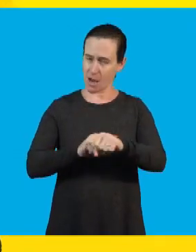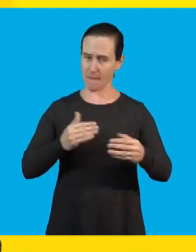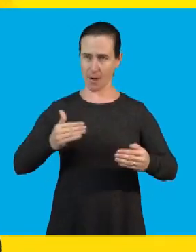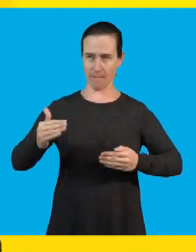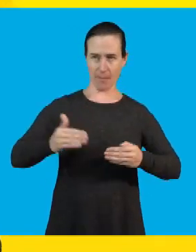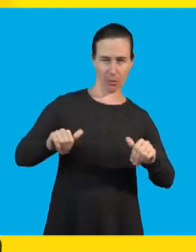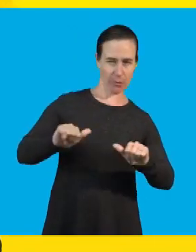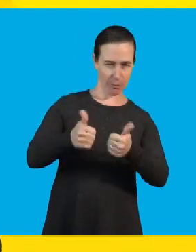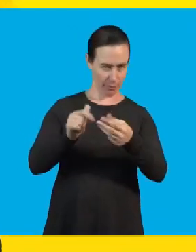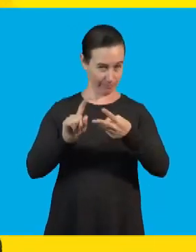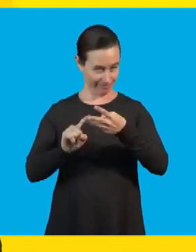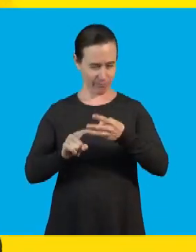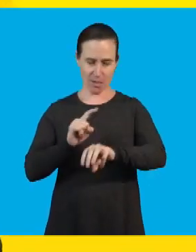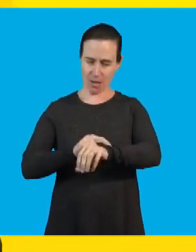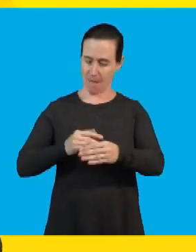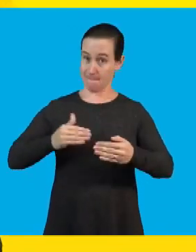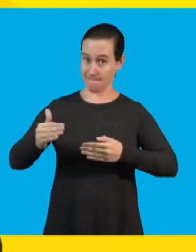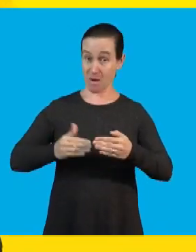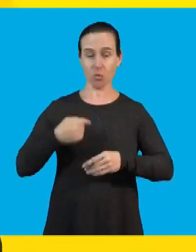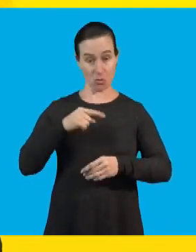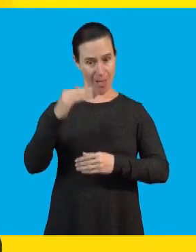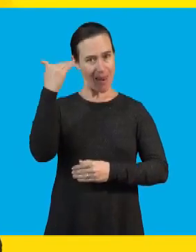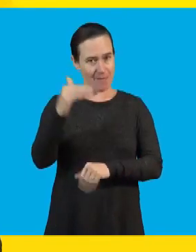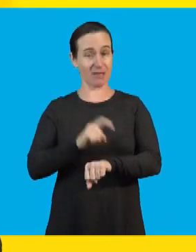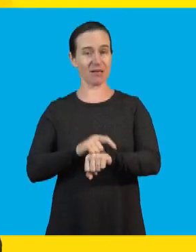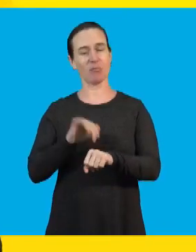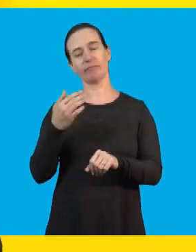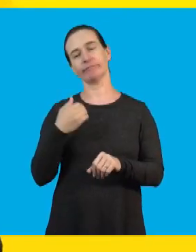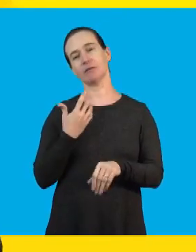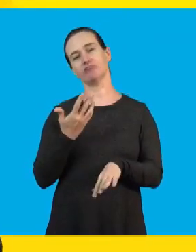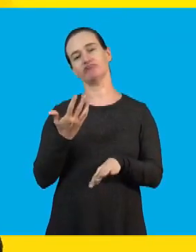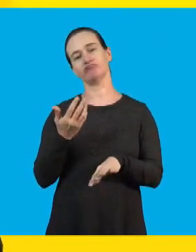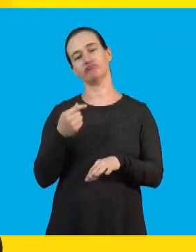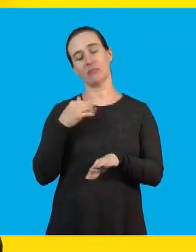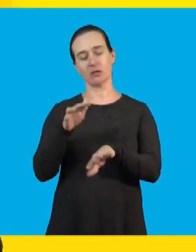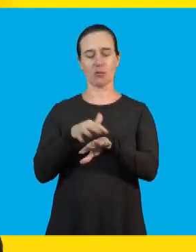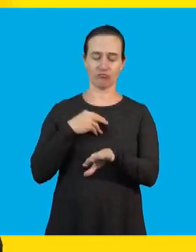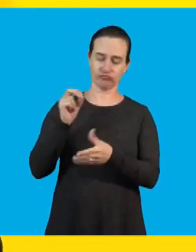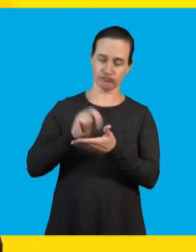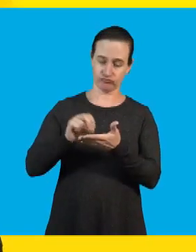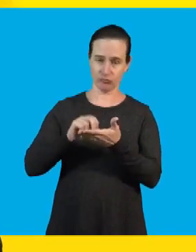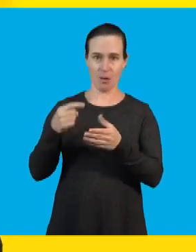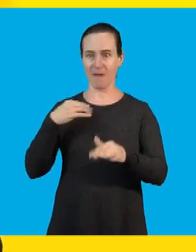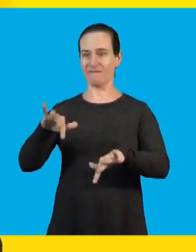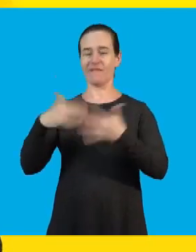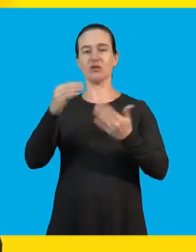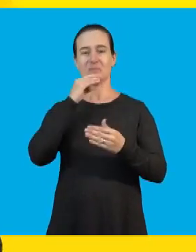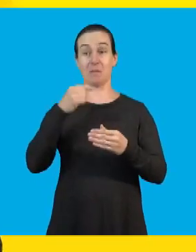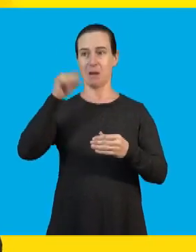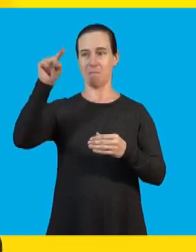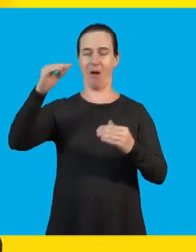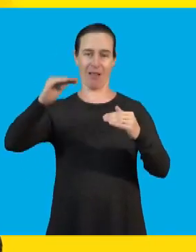manage your time, all right, because this activity is time bound. If you do not complete, it means you are going to impact